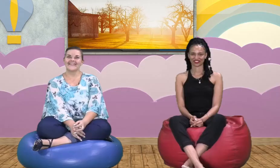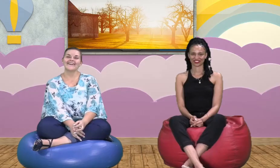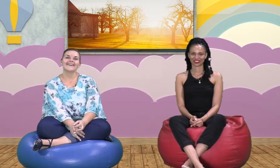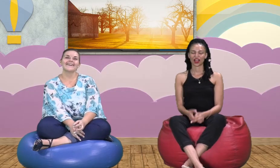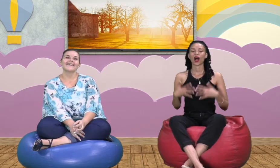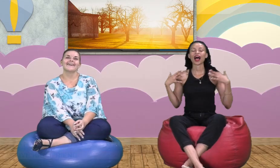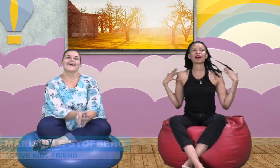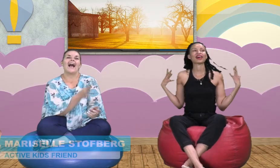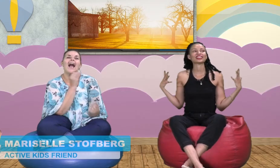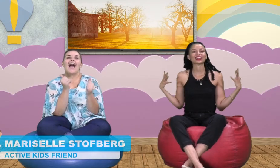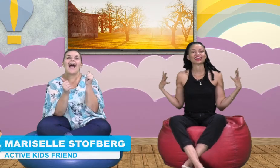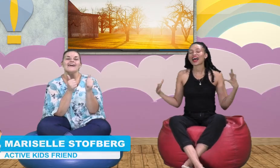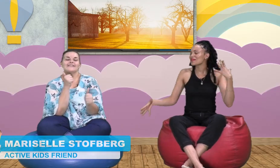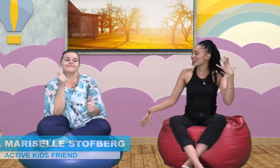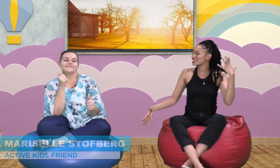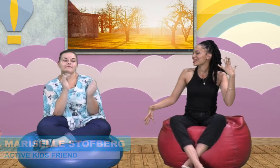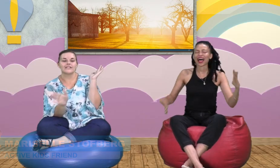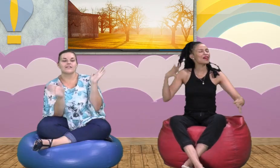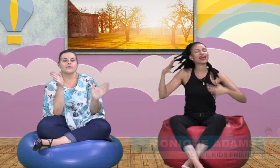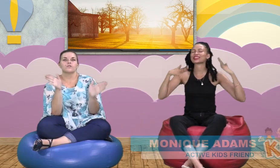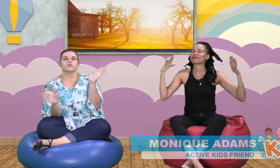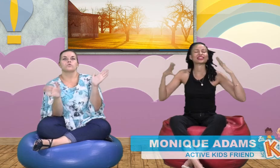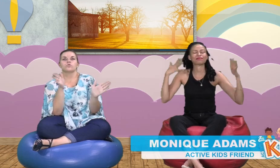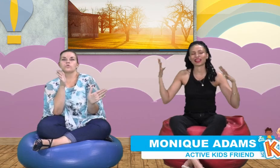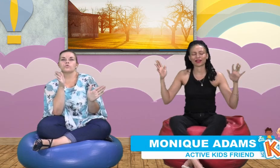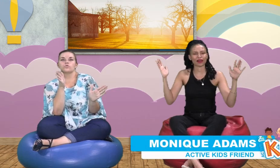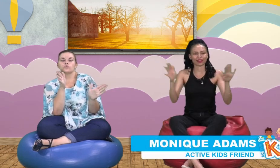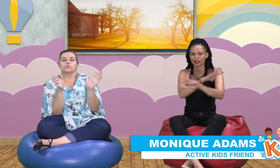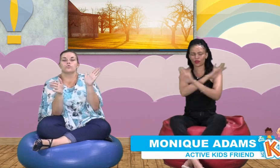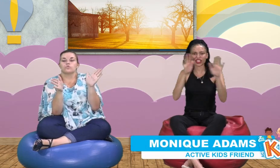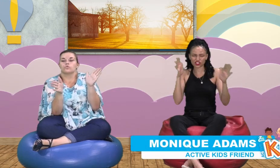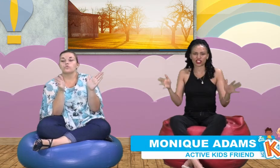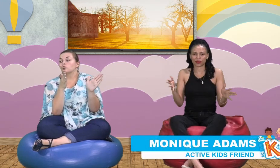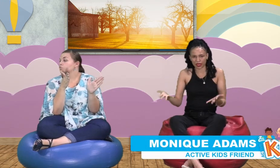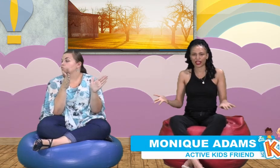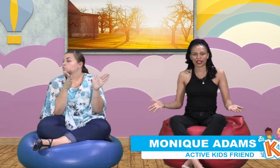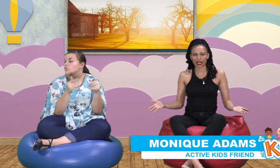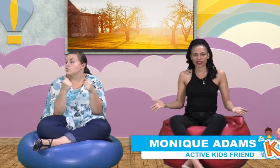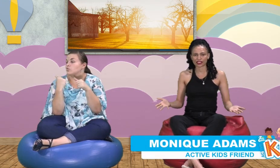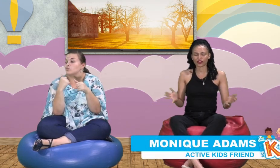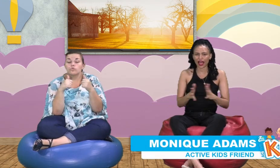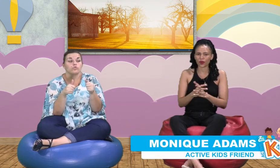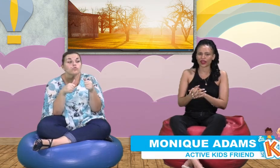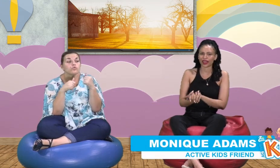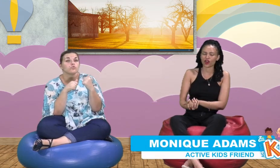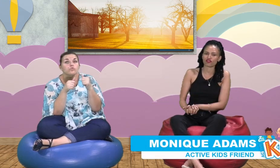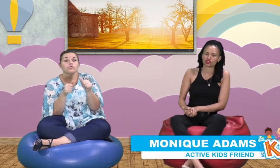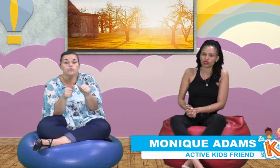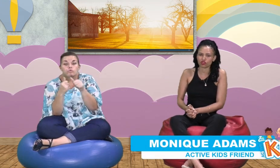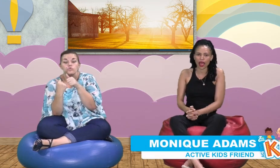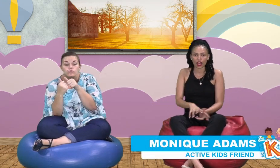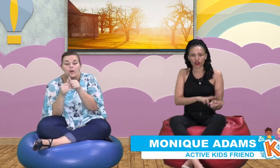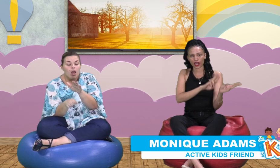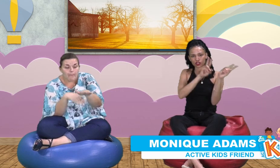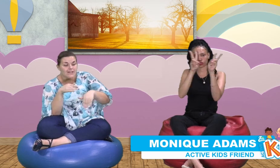Syllabus. Amazing, amazing, amazing, amazing, amazing, but... it's just the beginning, guys. So now we head over